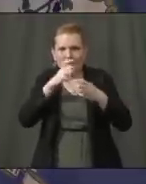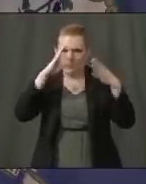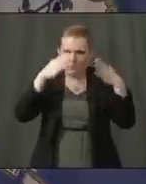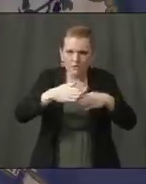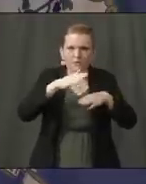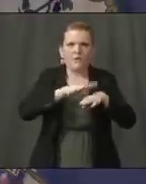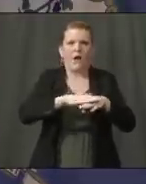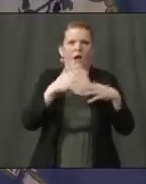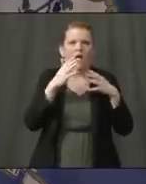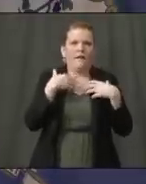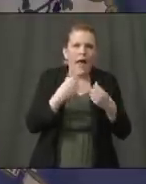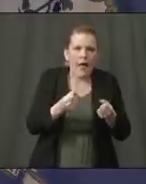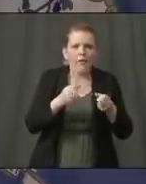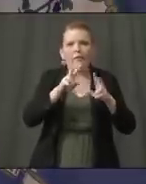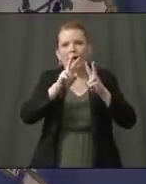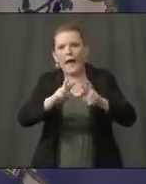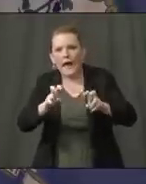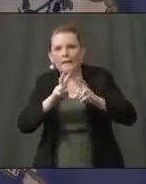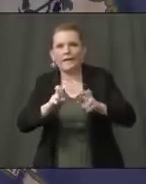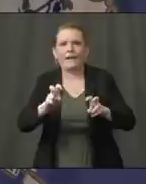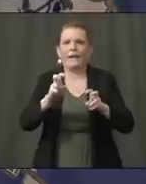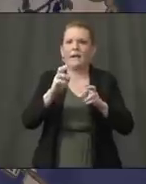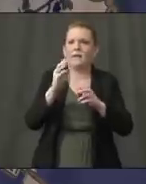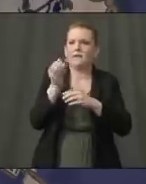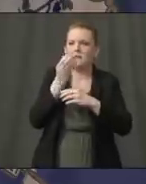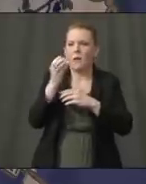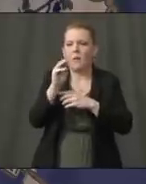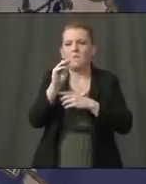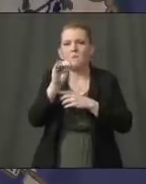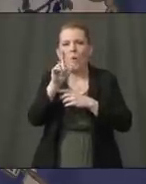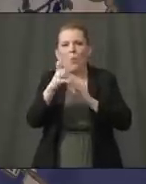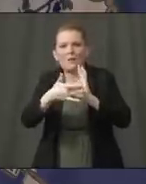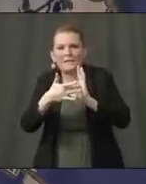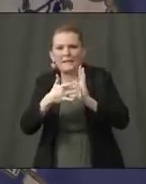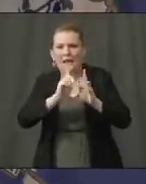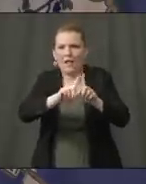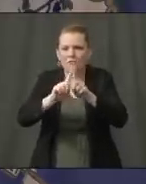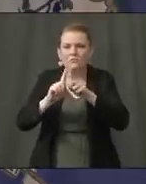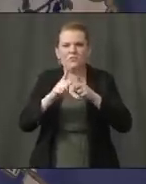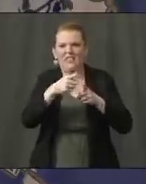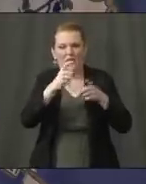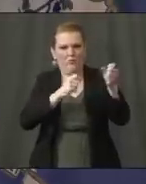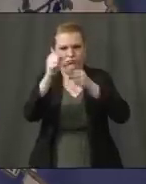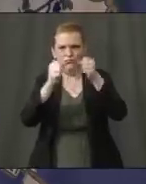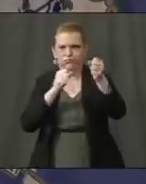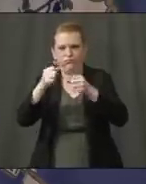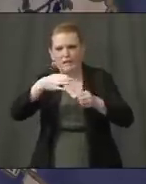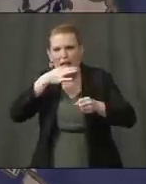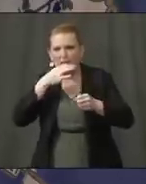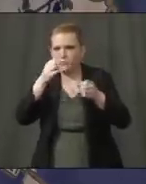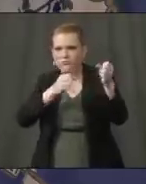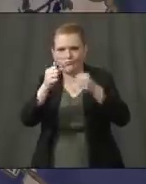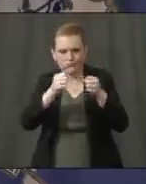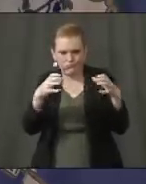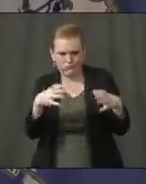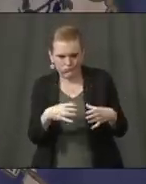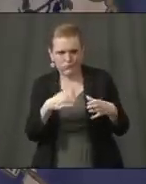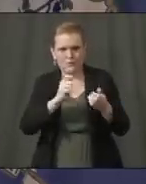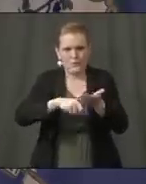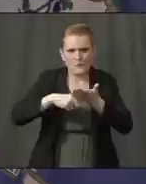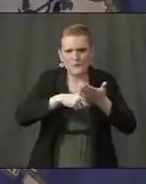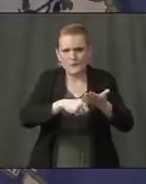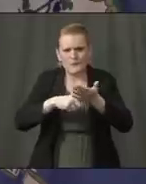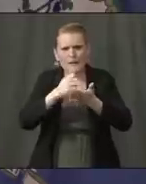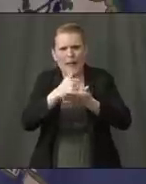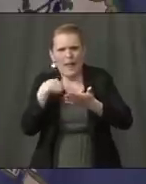So we have exactly in place what we need when we think about the molecular testing, the antibody testing, the broad-based testing.